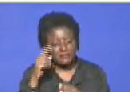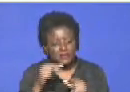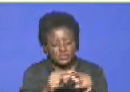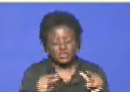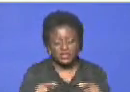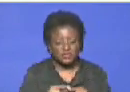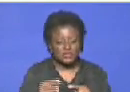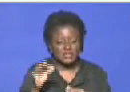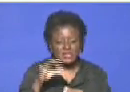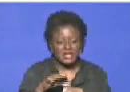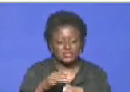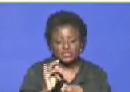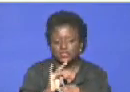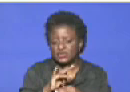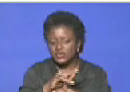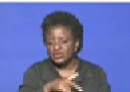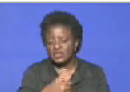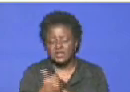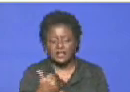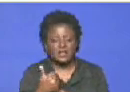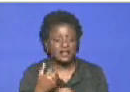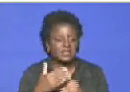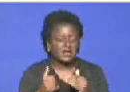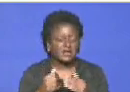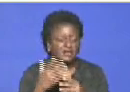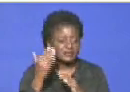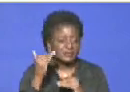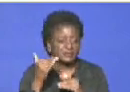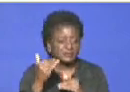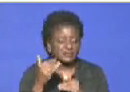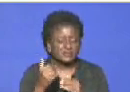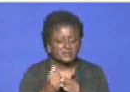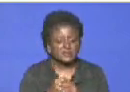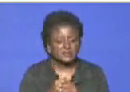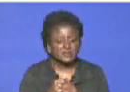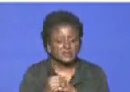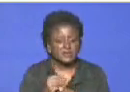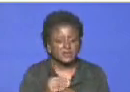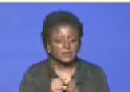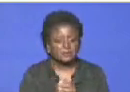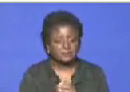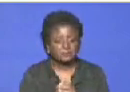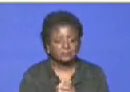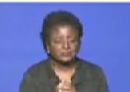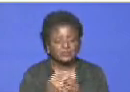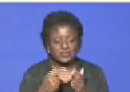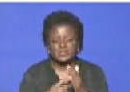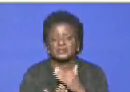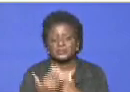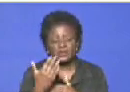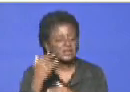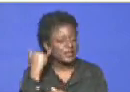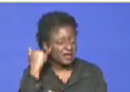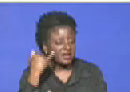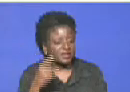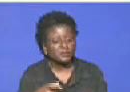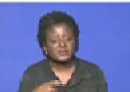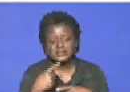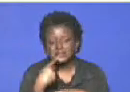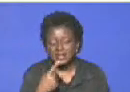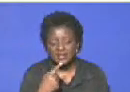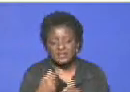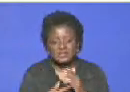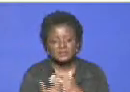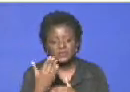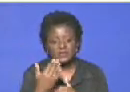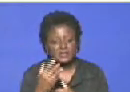Brent Simonette even throwing out the idea during House of Assembly proceedings this morning, with the Prime Minister jokingly responding,